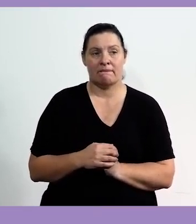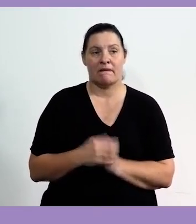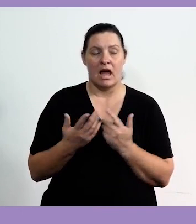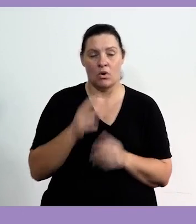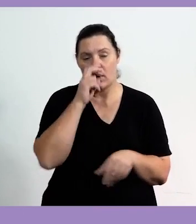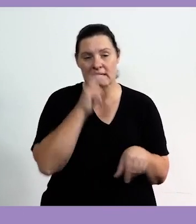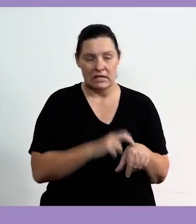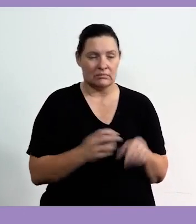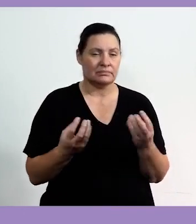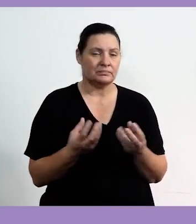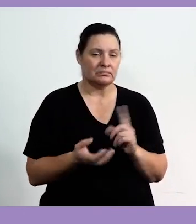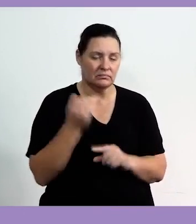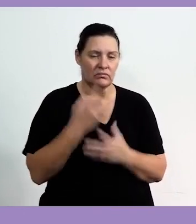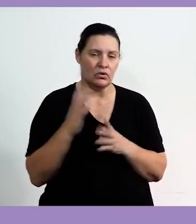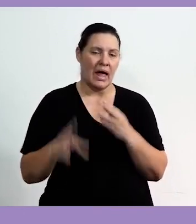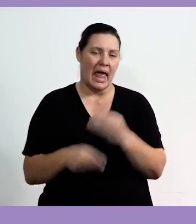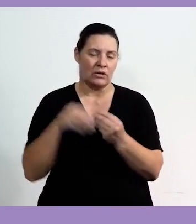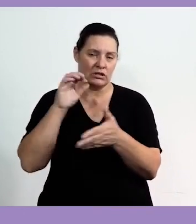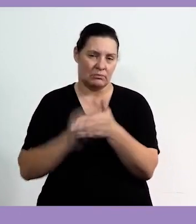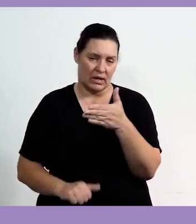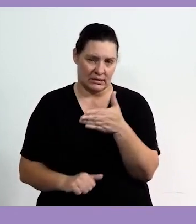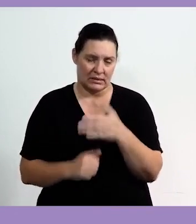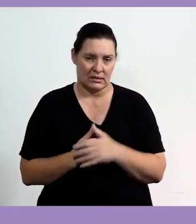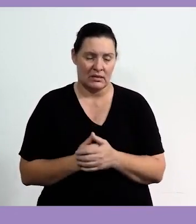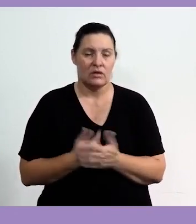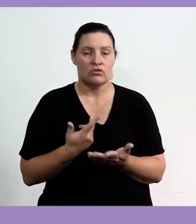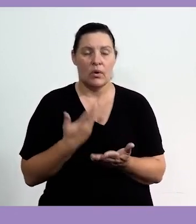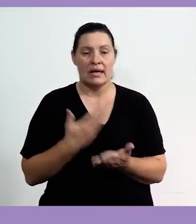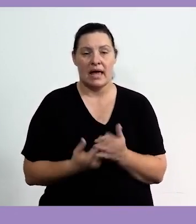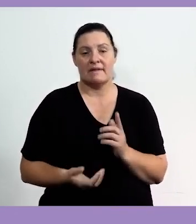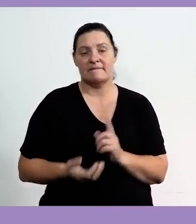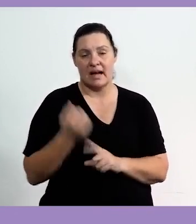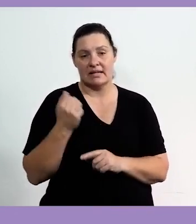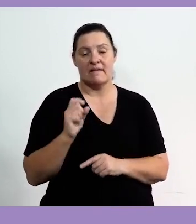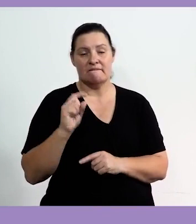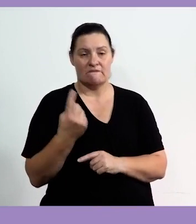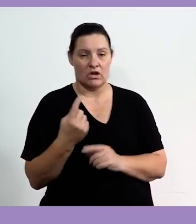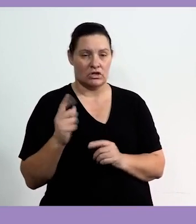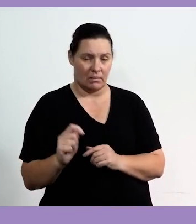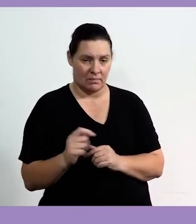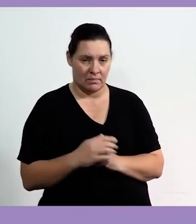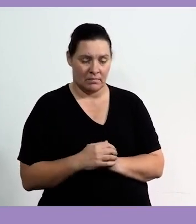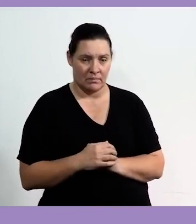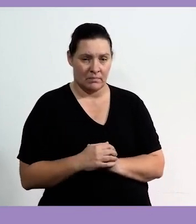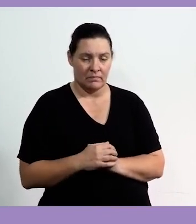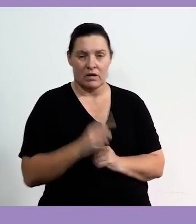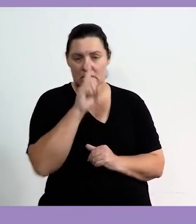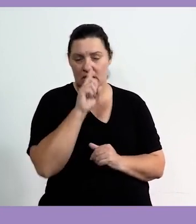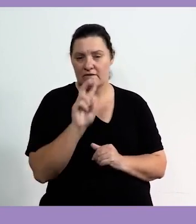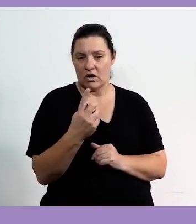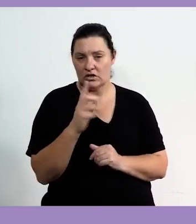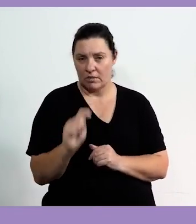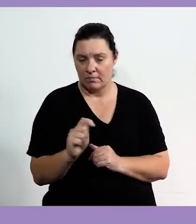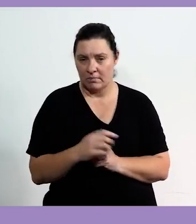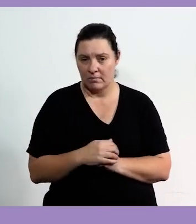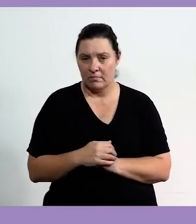picture. And we need to find something to add or subtract so that we can find the first term. So let's look